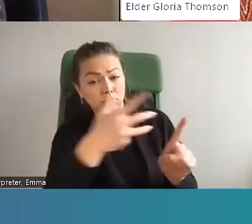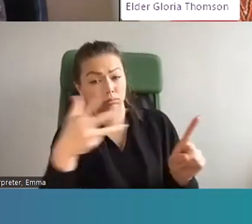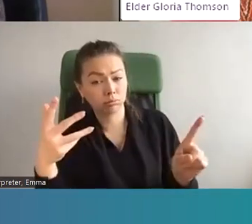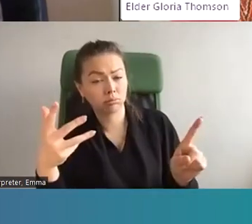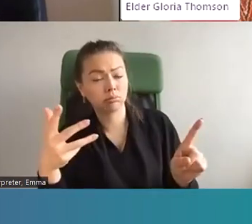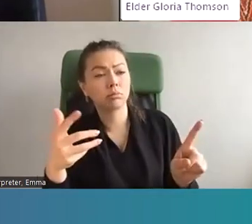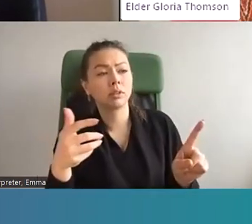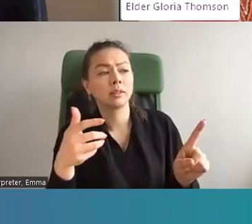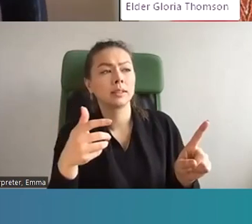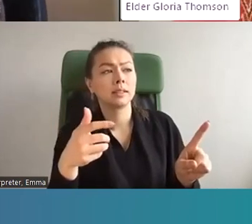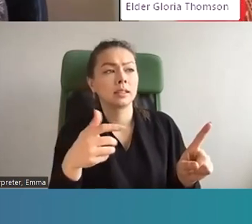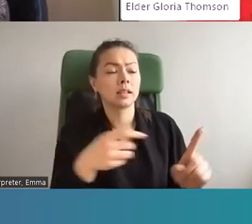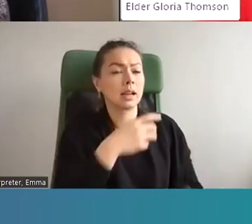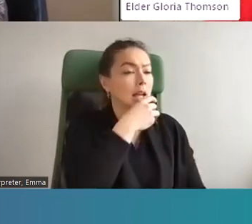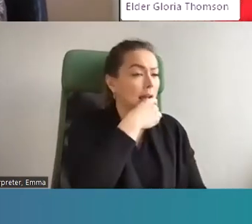knowledge keeper and an elder,